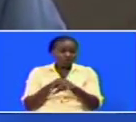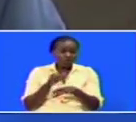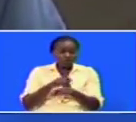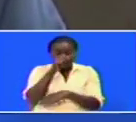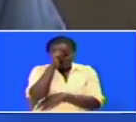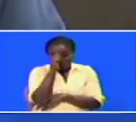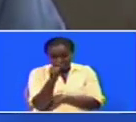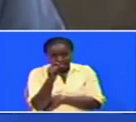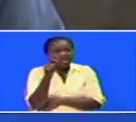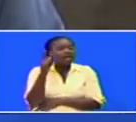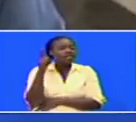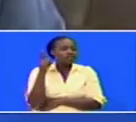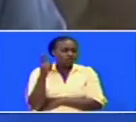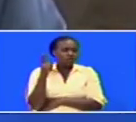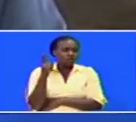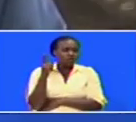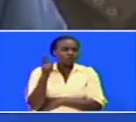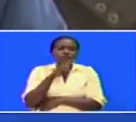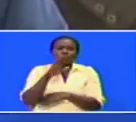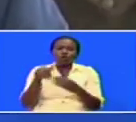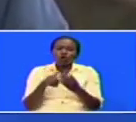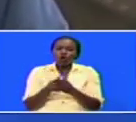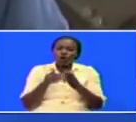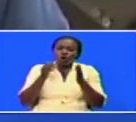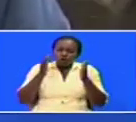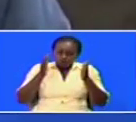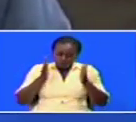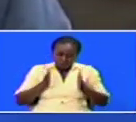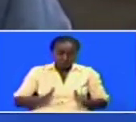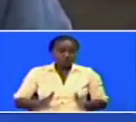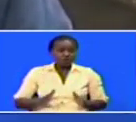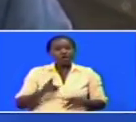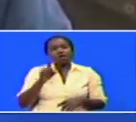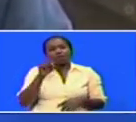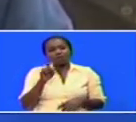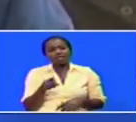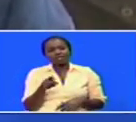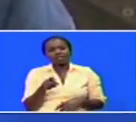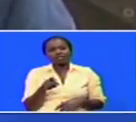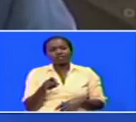respect the law and the rule of law, every one of us is required to do so.